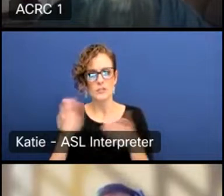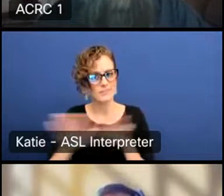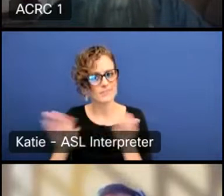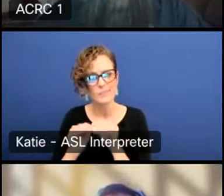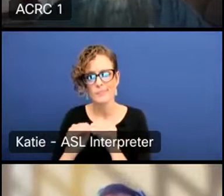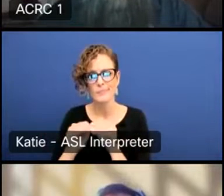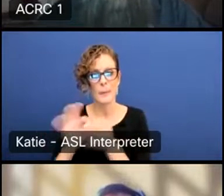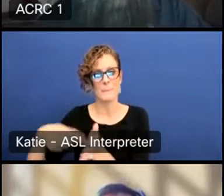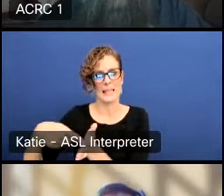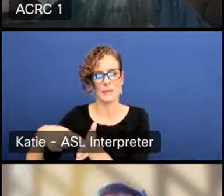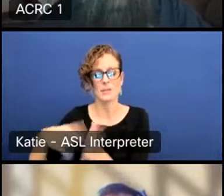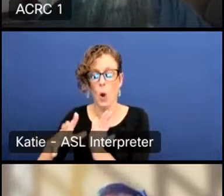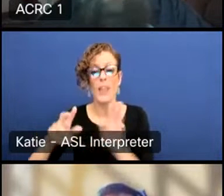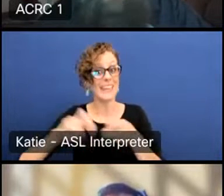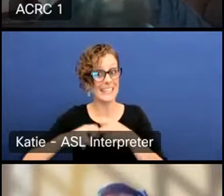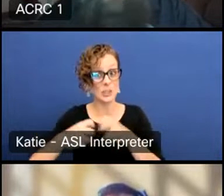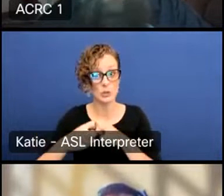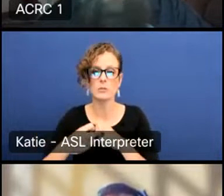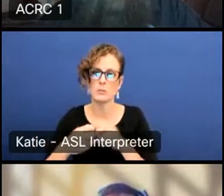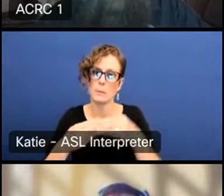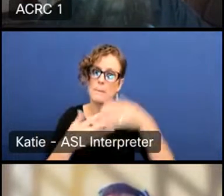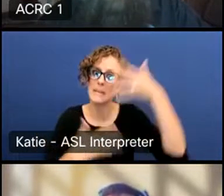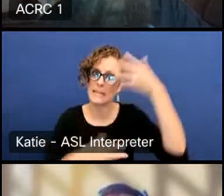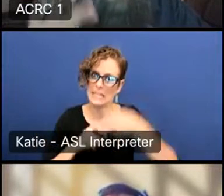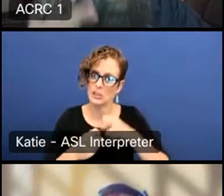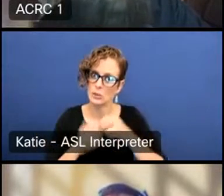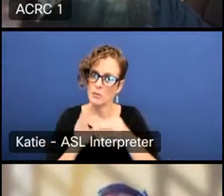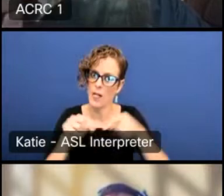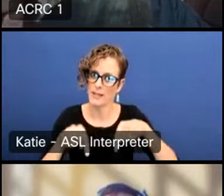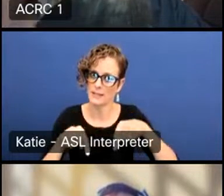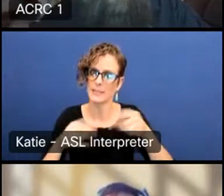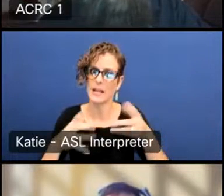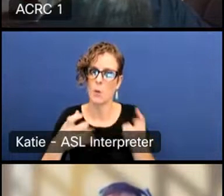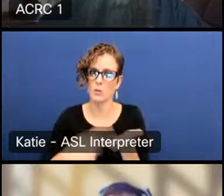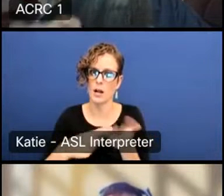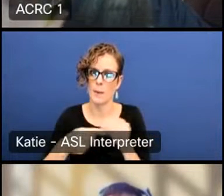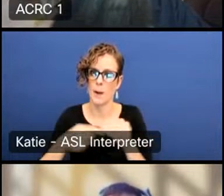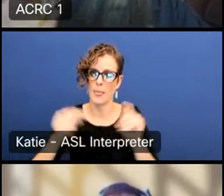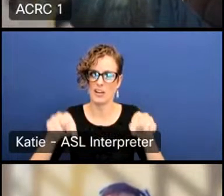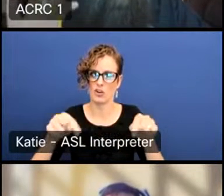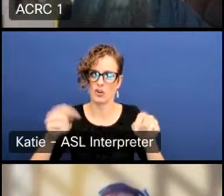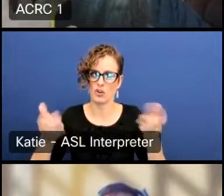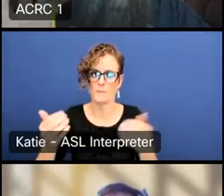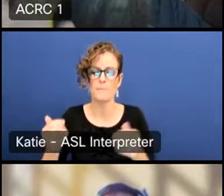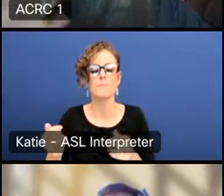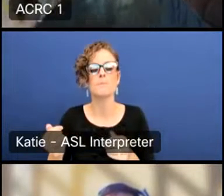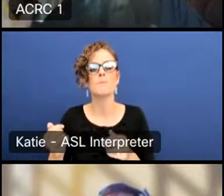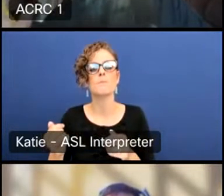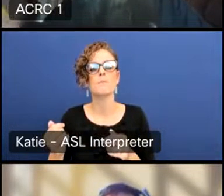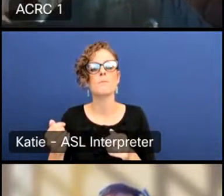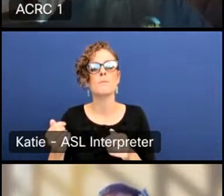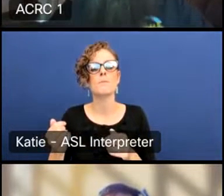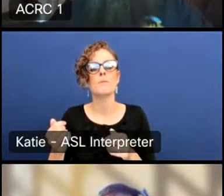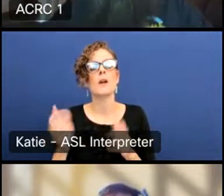billing. So the issues there's a lot of issues that are around this, and I kind of want to talk about them here, which is, well, I